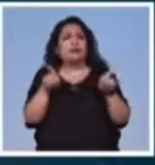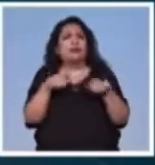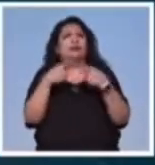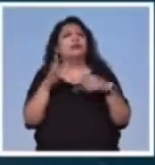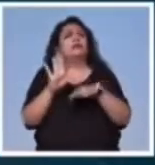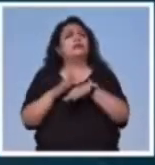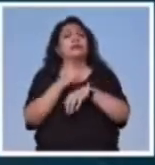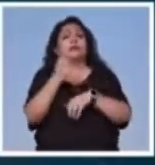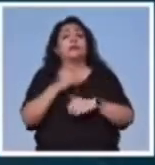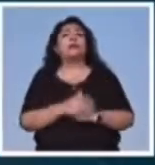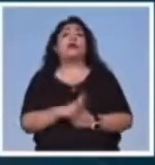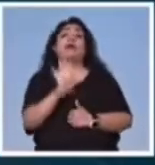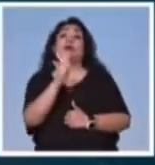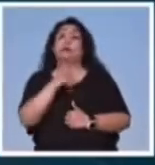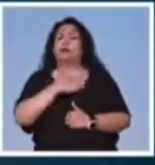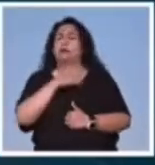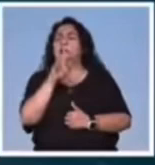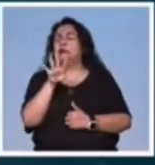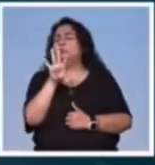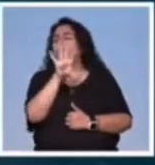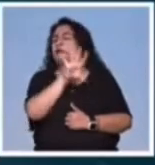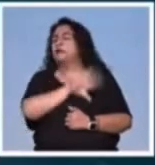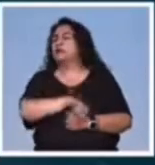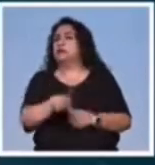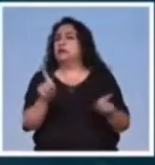You know, I'm very